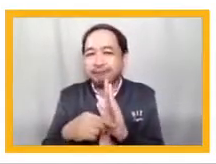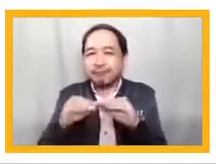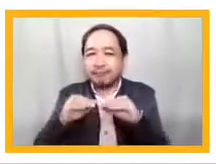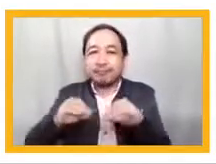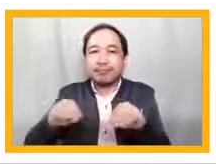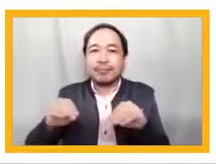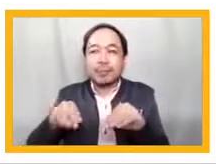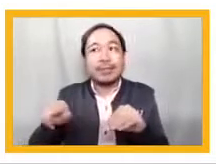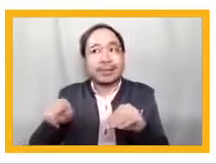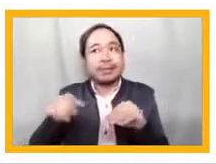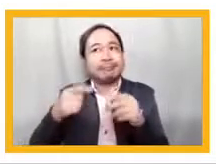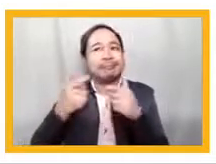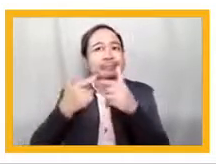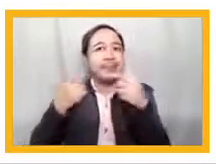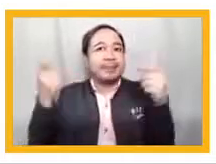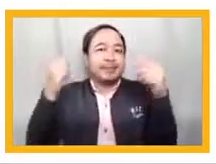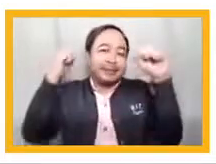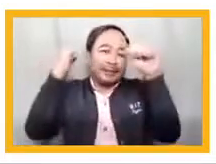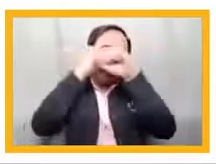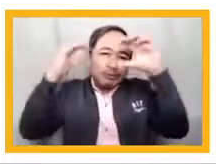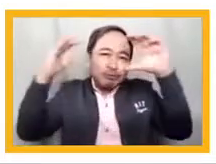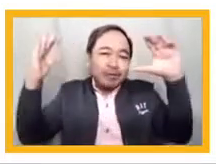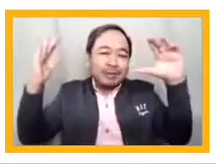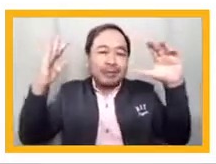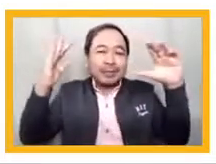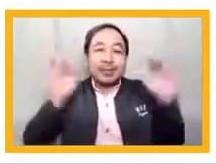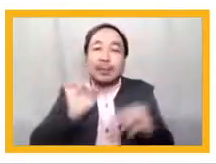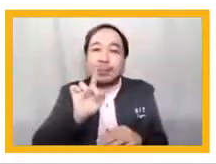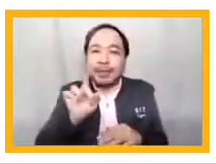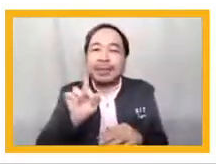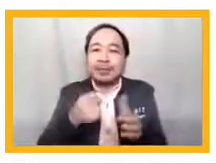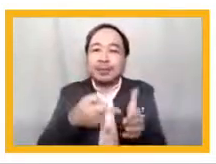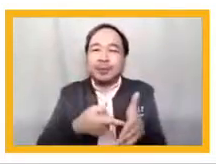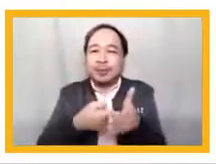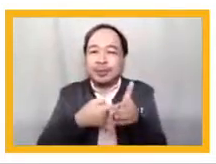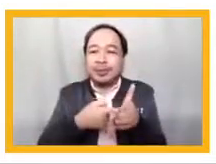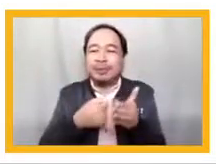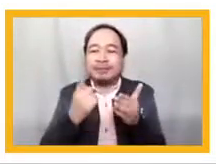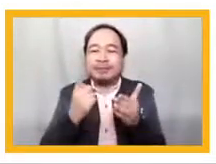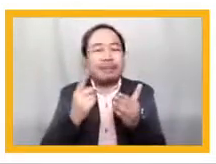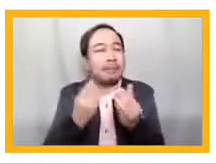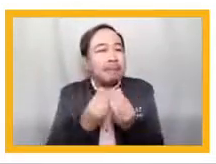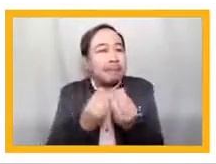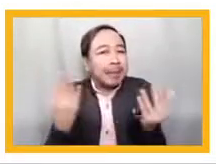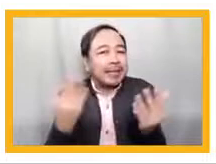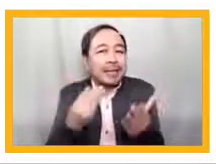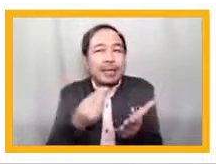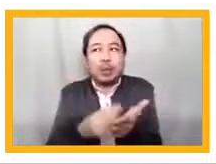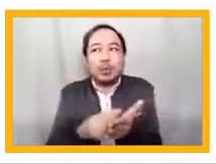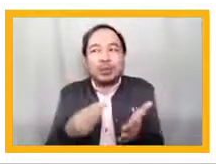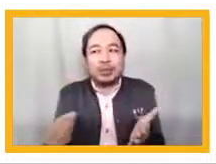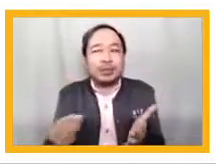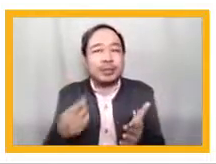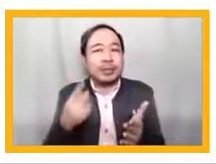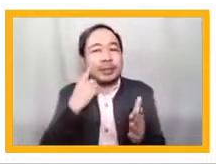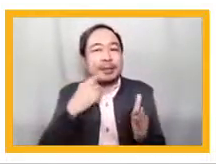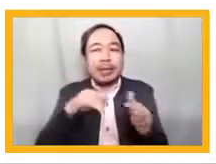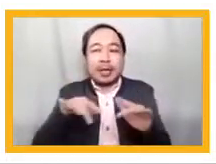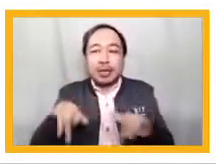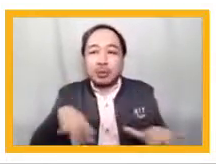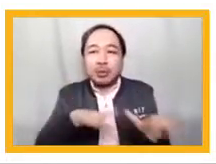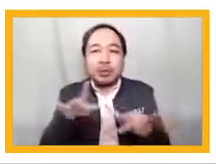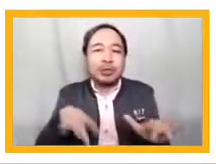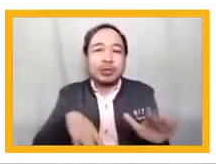but we lack a lot of resources, both the content program, training program,